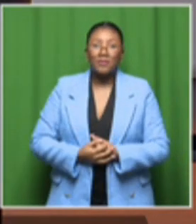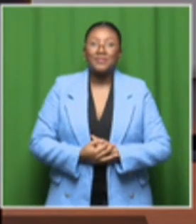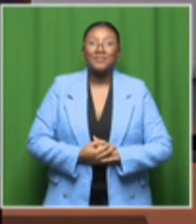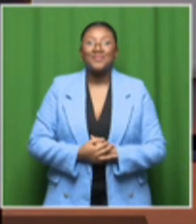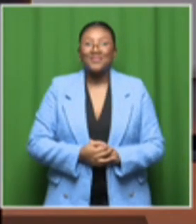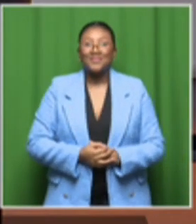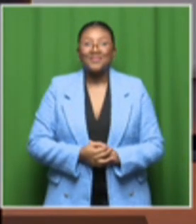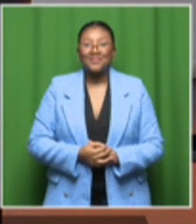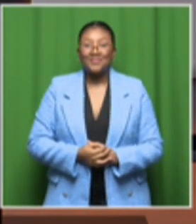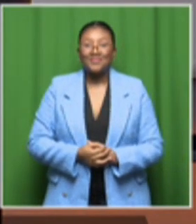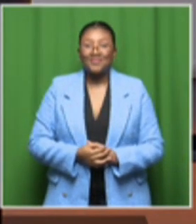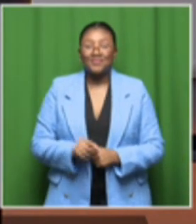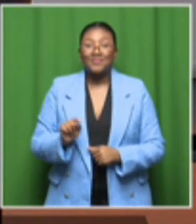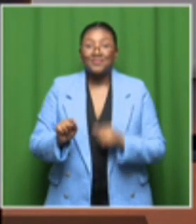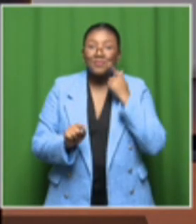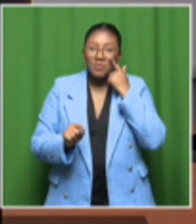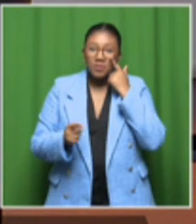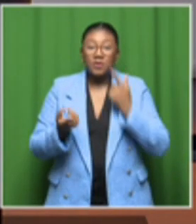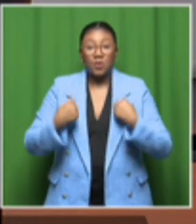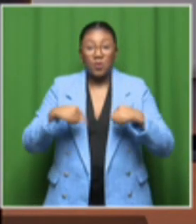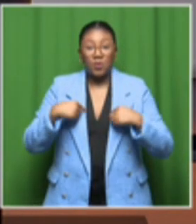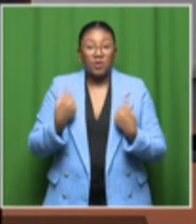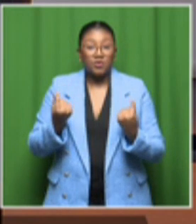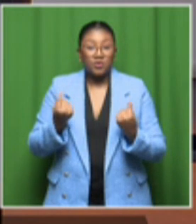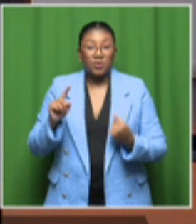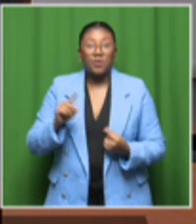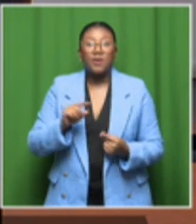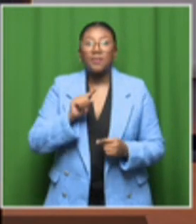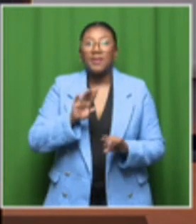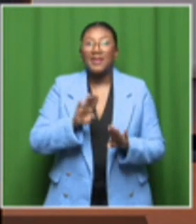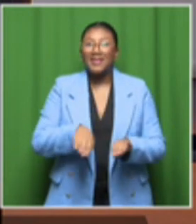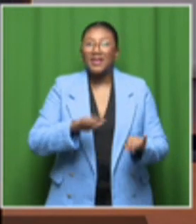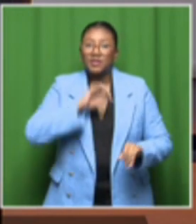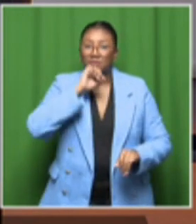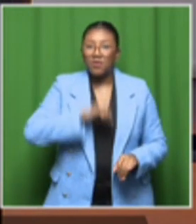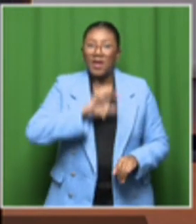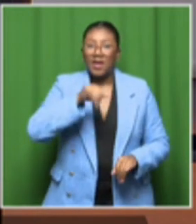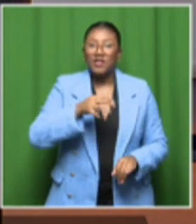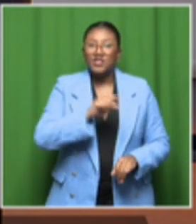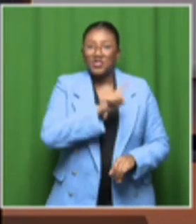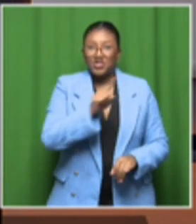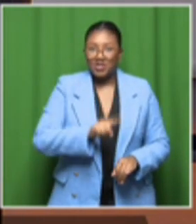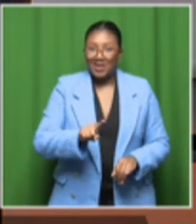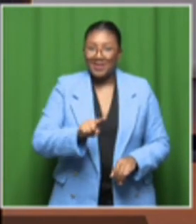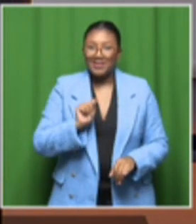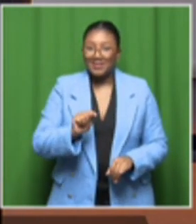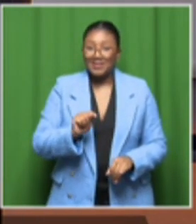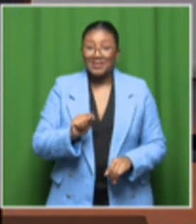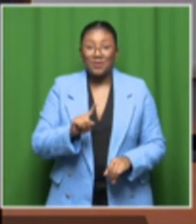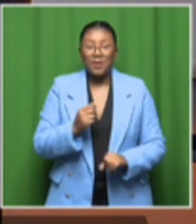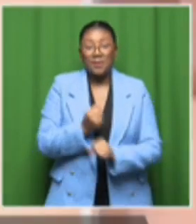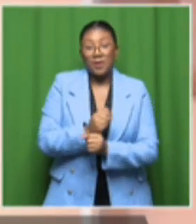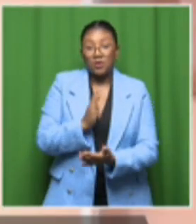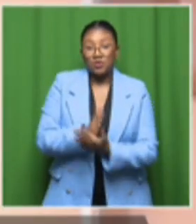Okay, so what we do at Kids Love Jazz, we make sure that we don't